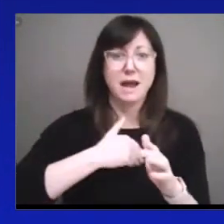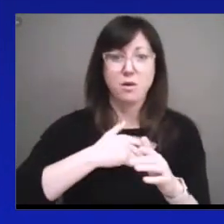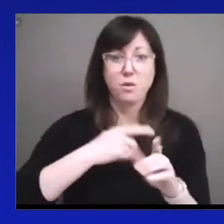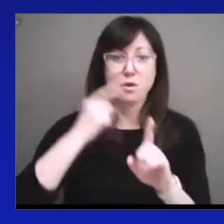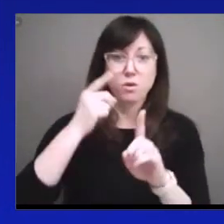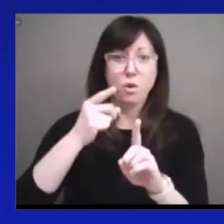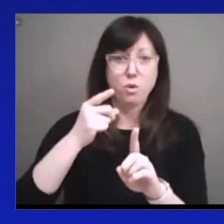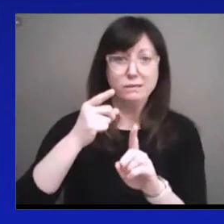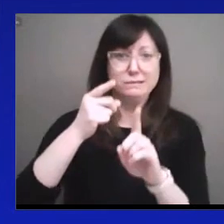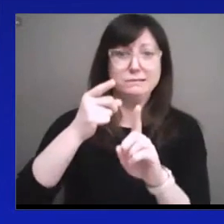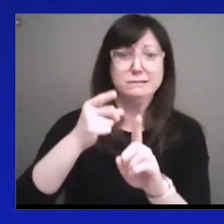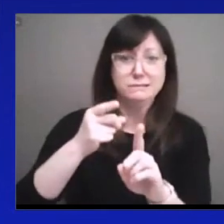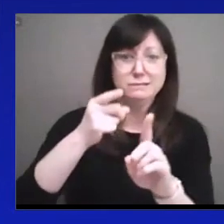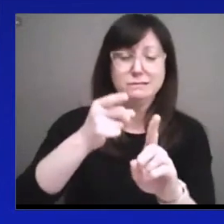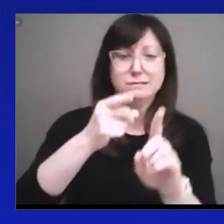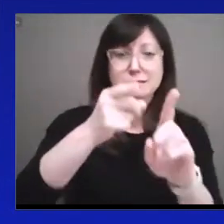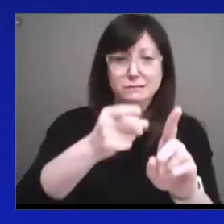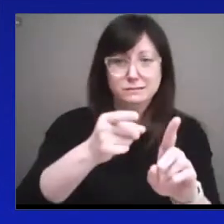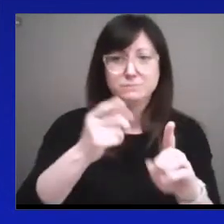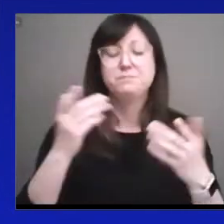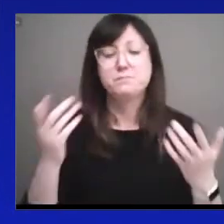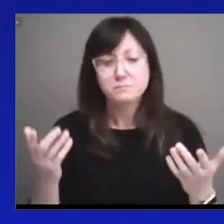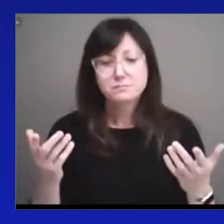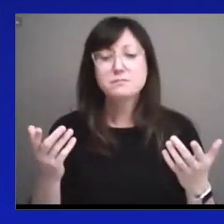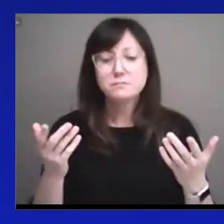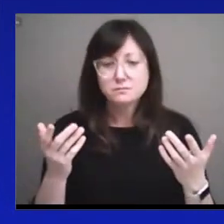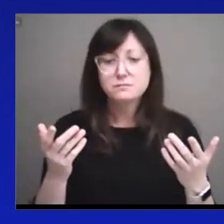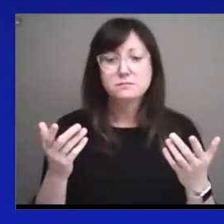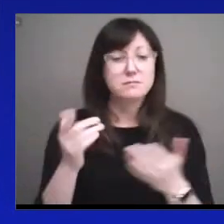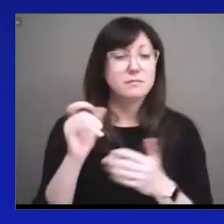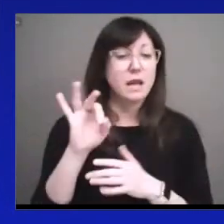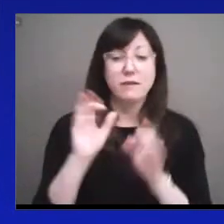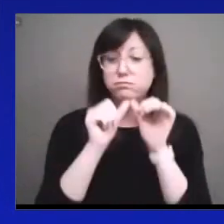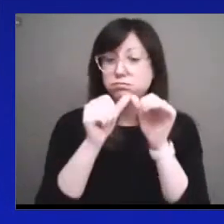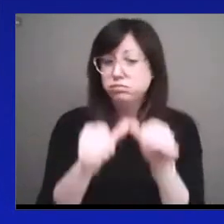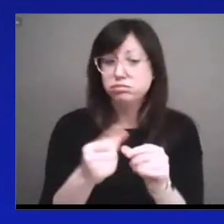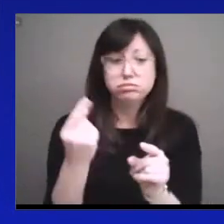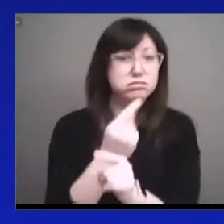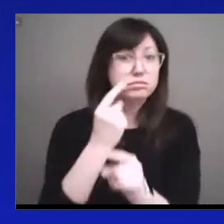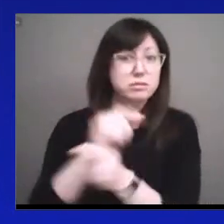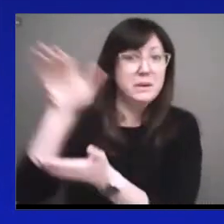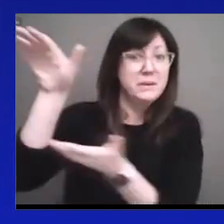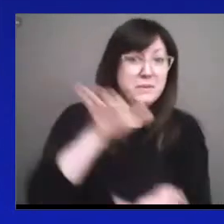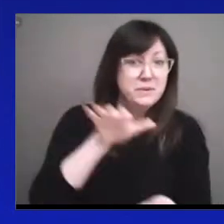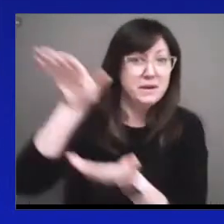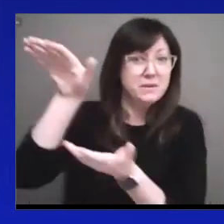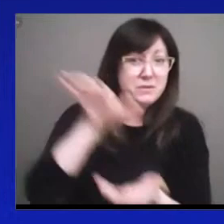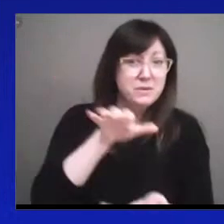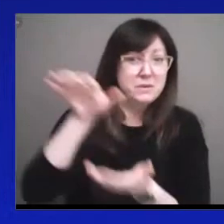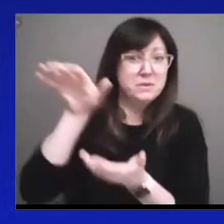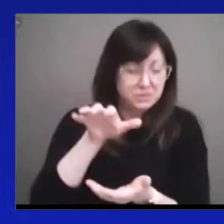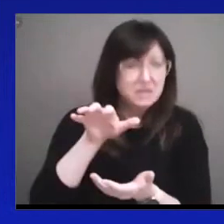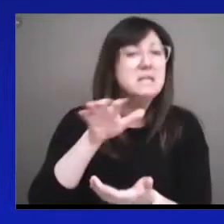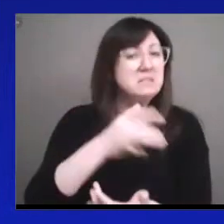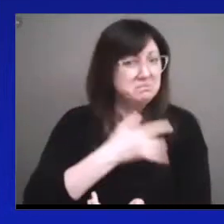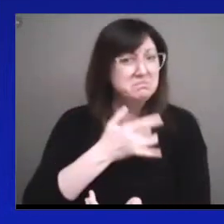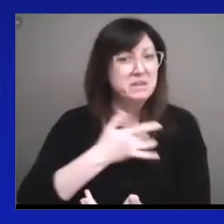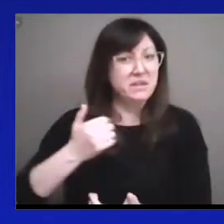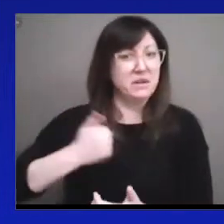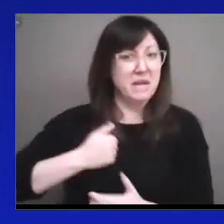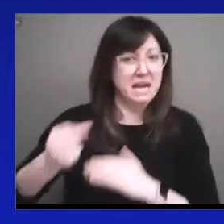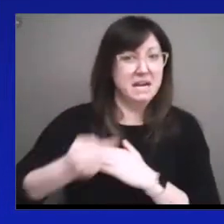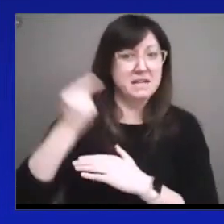away. Initially, had things continued on the pace they were going, I think that was perhaps aggressive